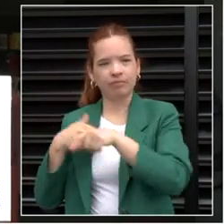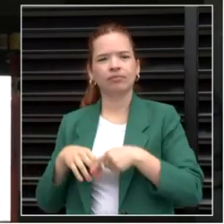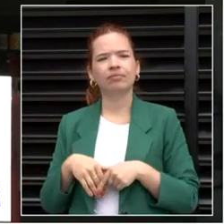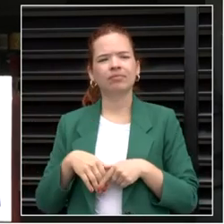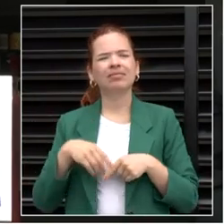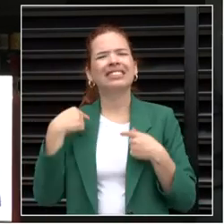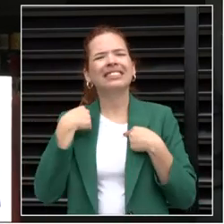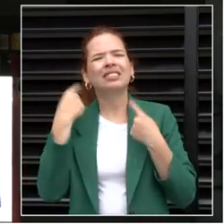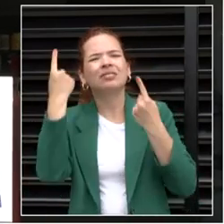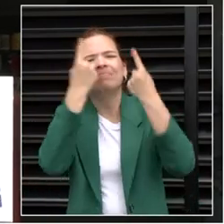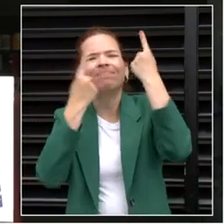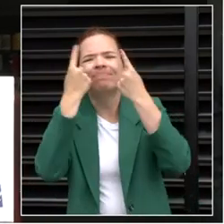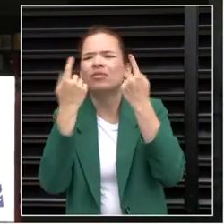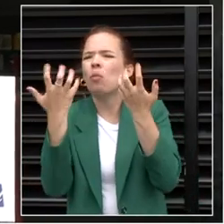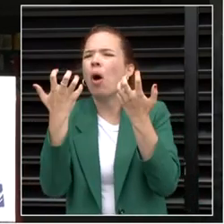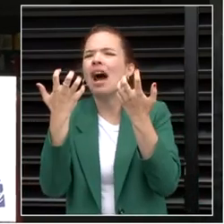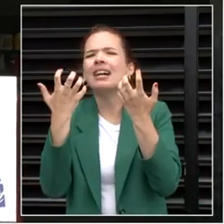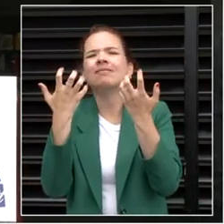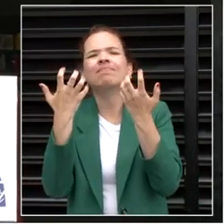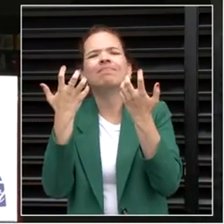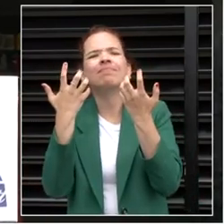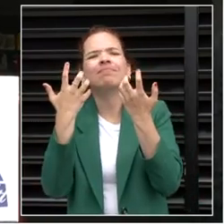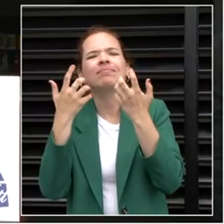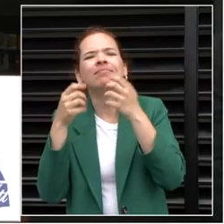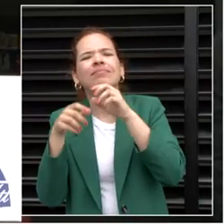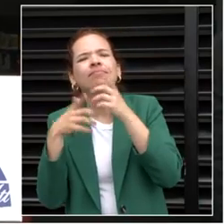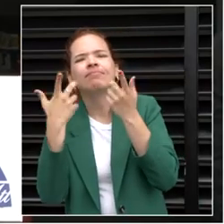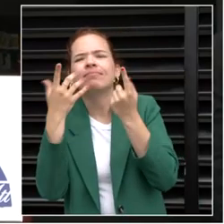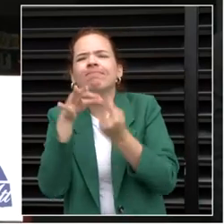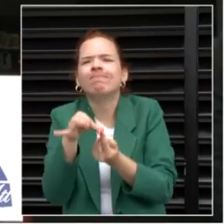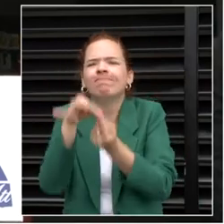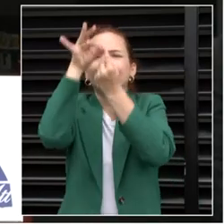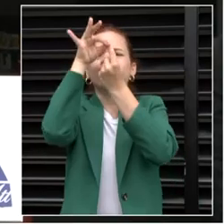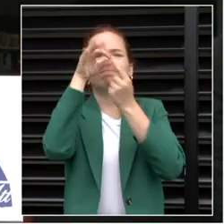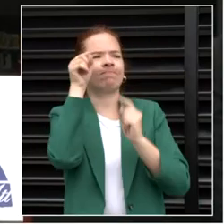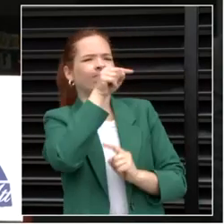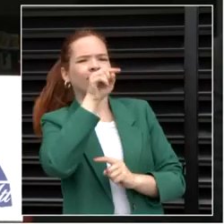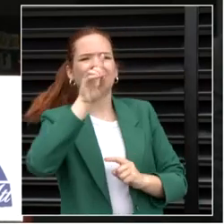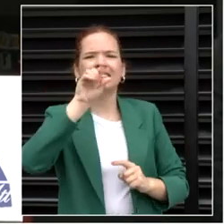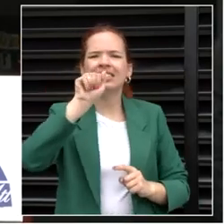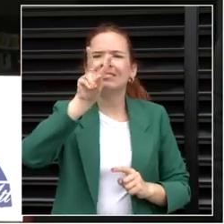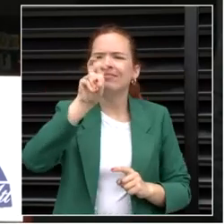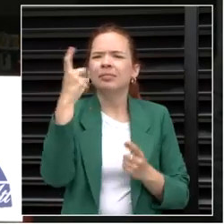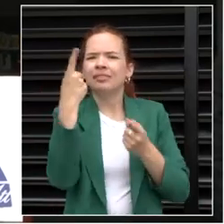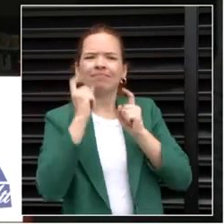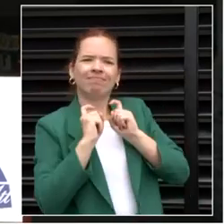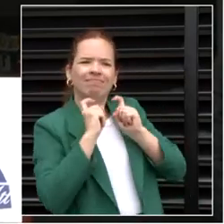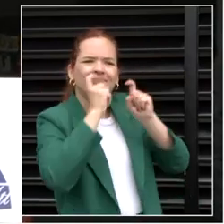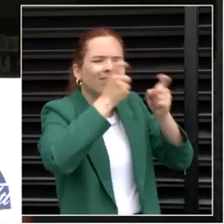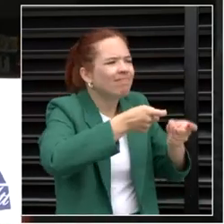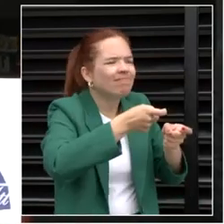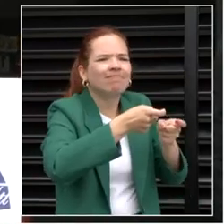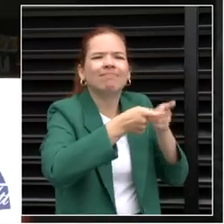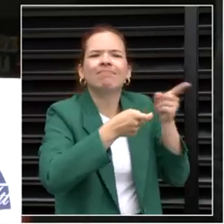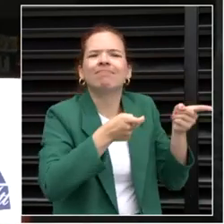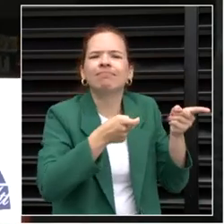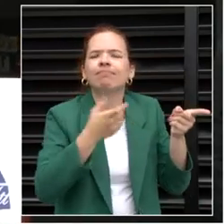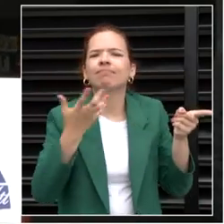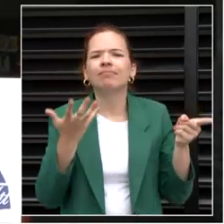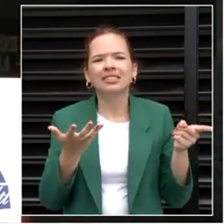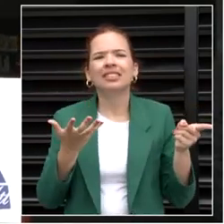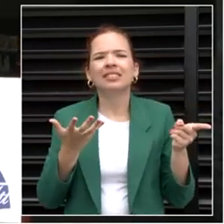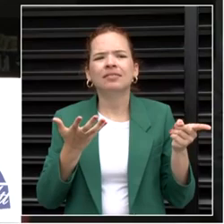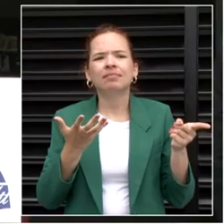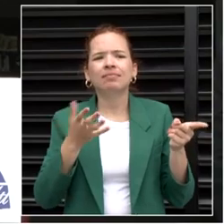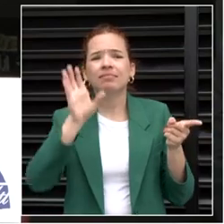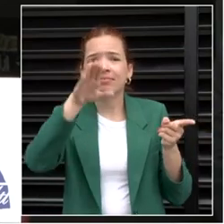Pross for you DC residents. Anyway, Bernard does this thing where he makes these sculptures